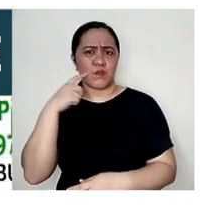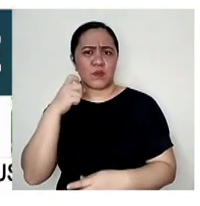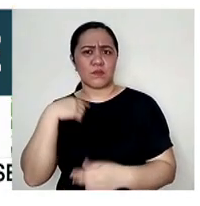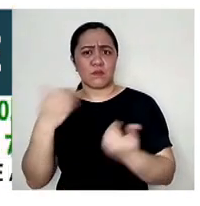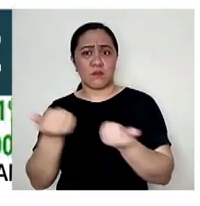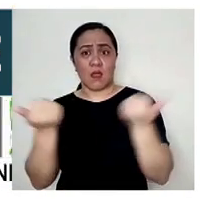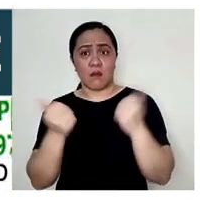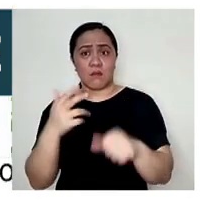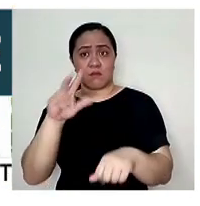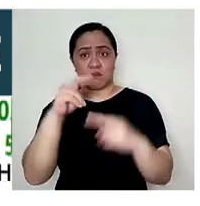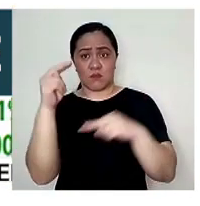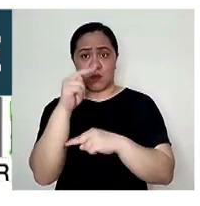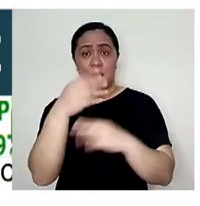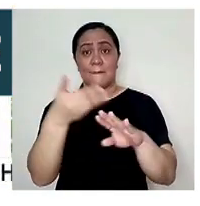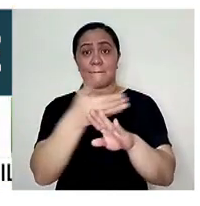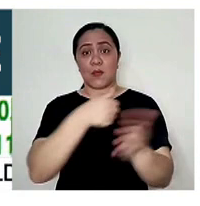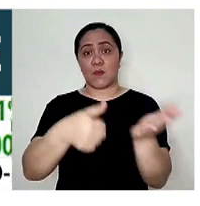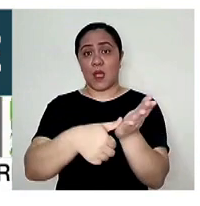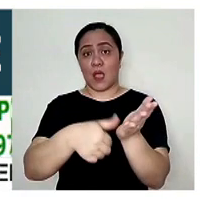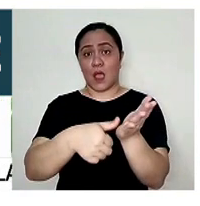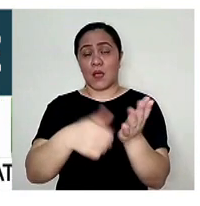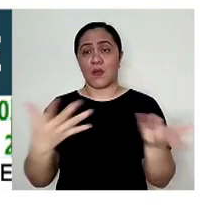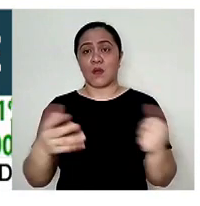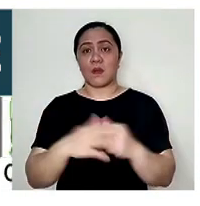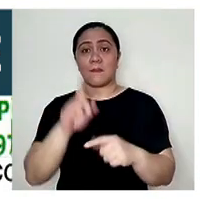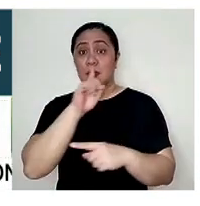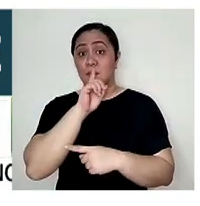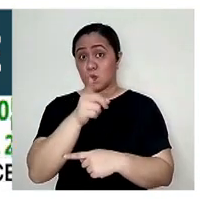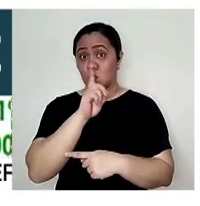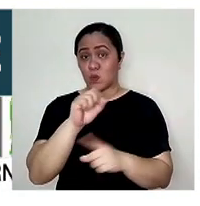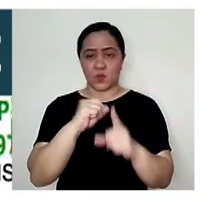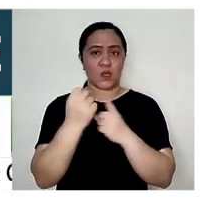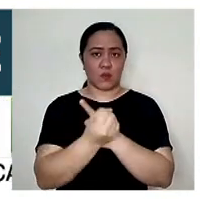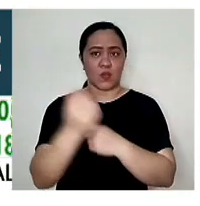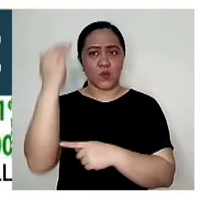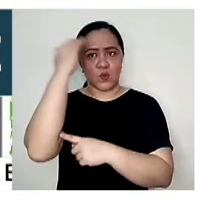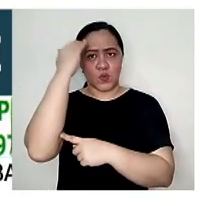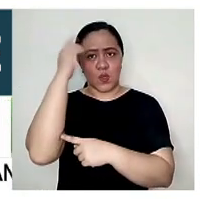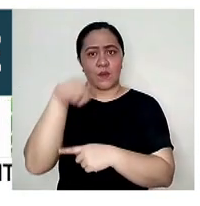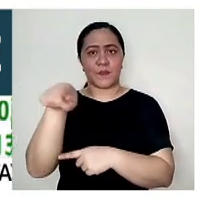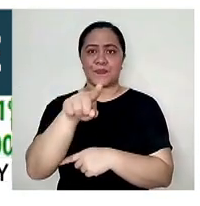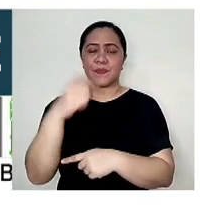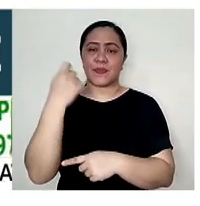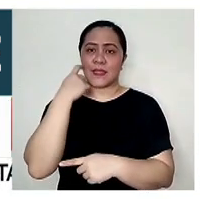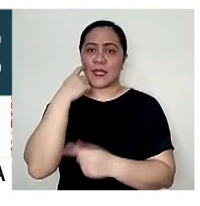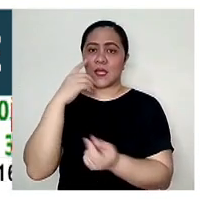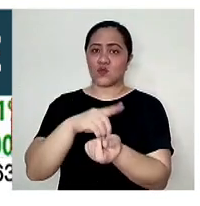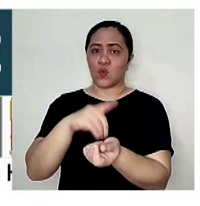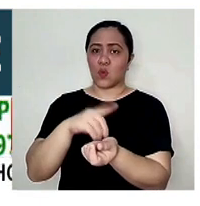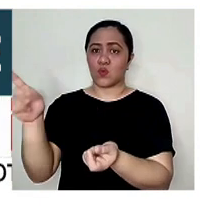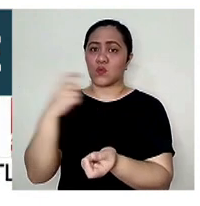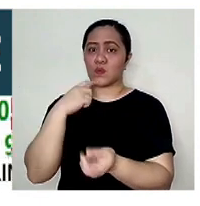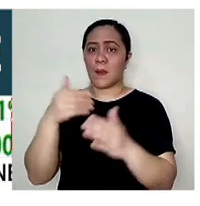the election. But realistically, we know, if you listen to Dr. Fauci, it should be